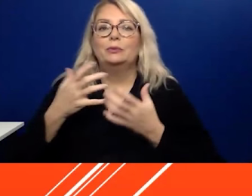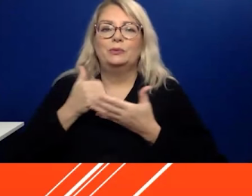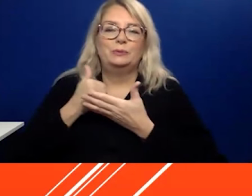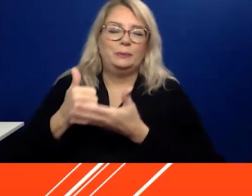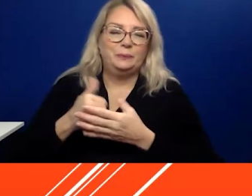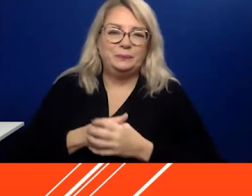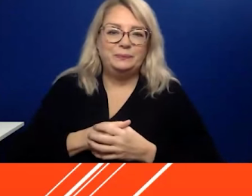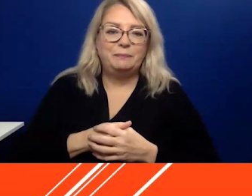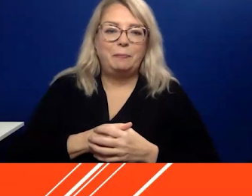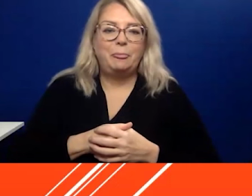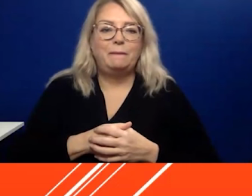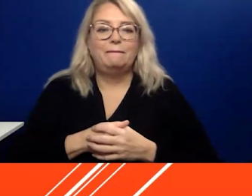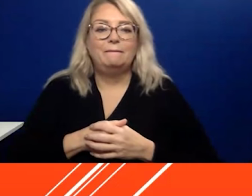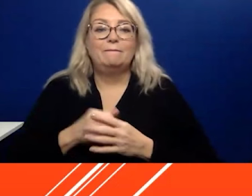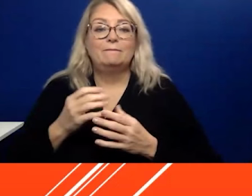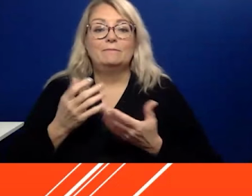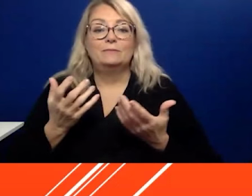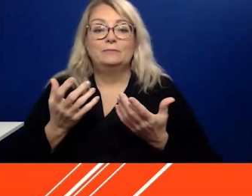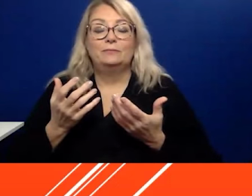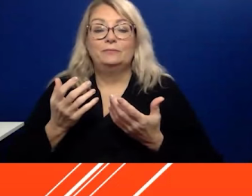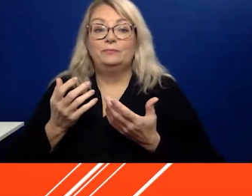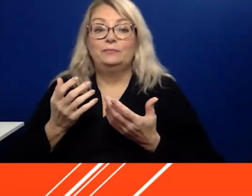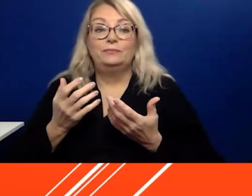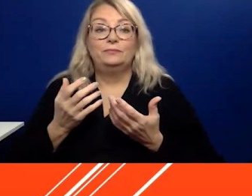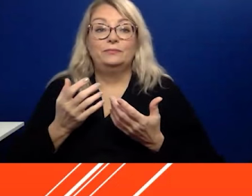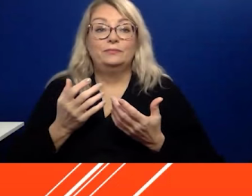okay? You can also email me or come by T300.